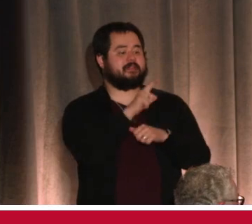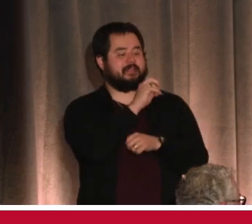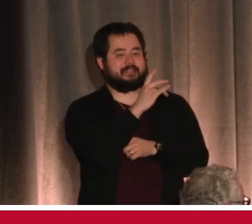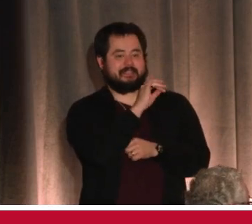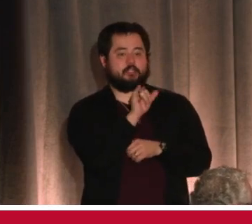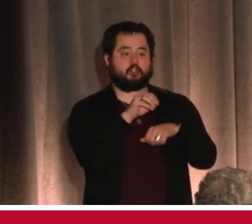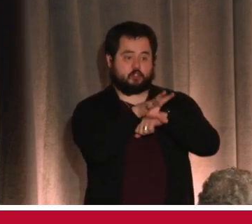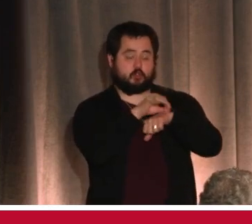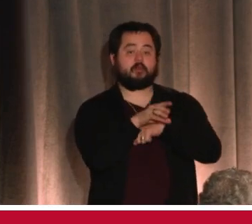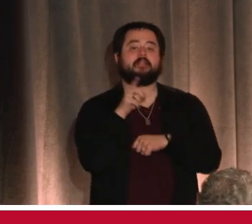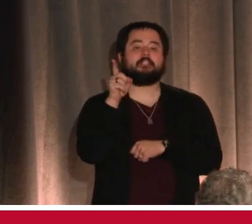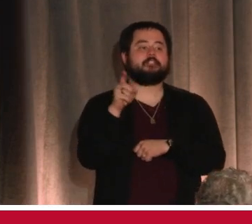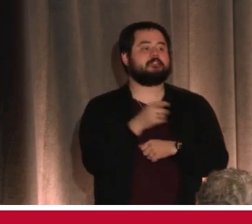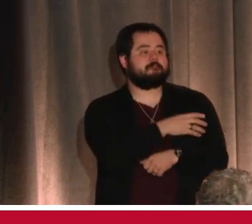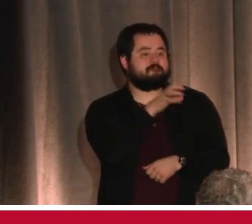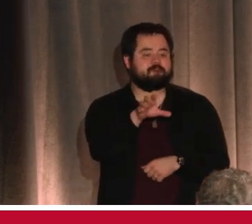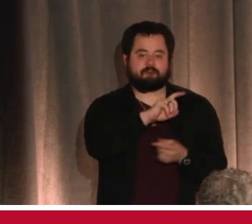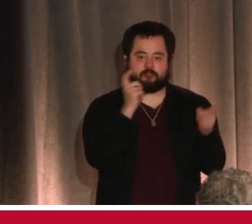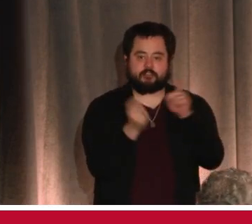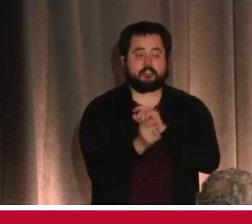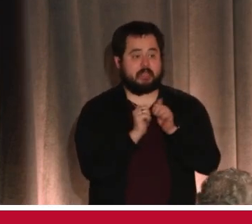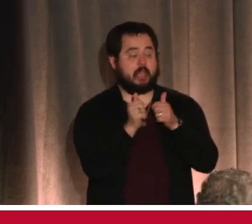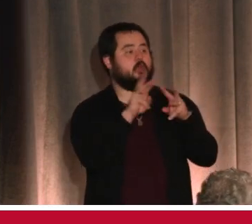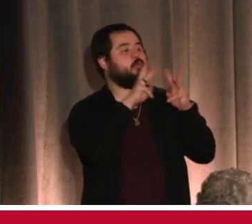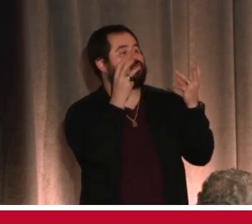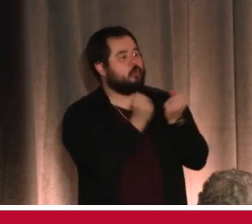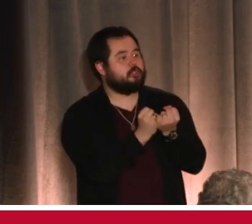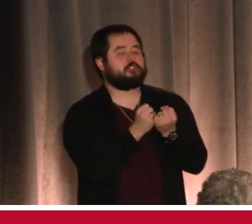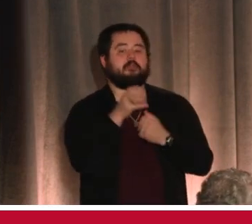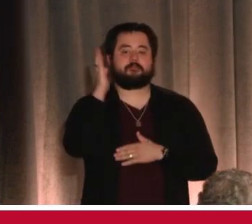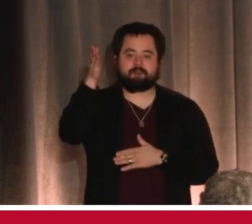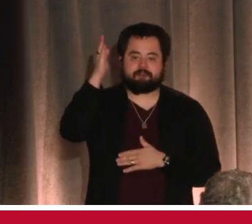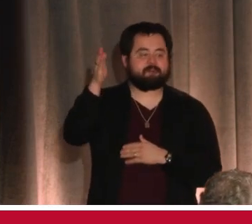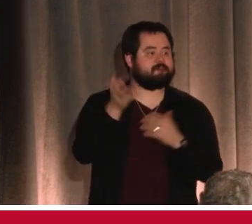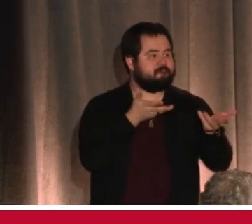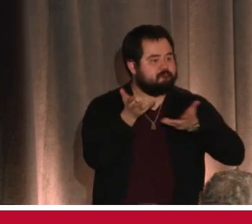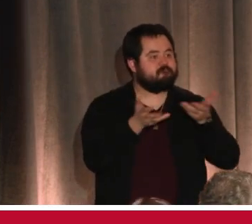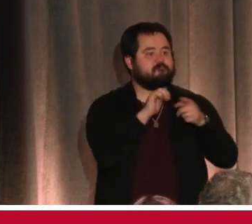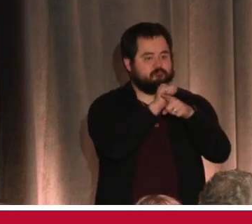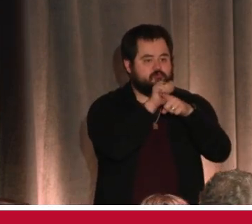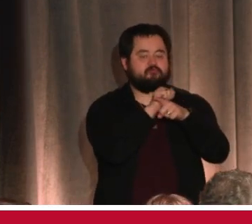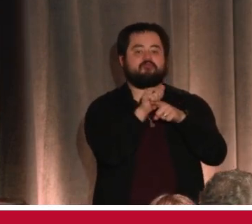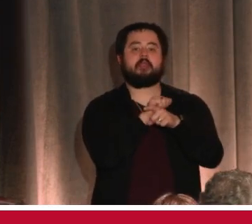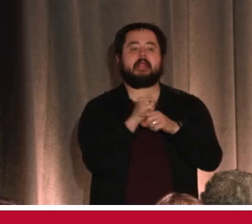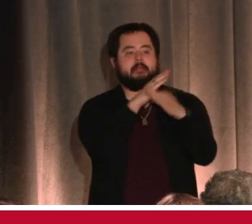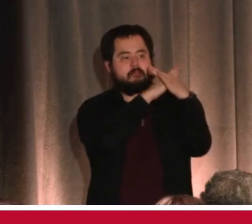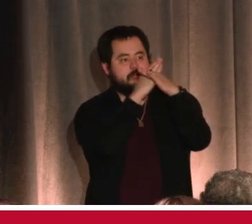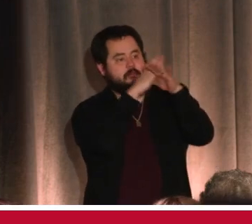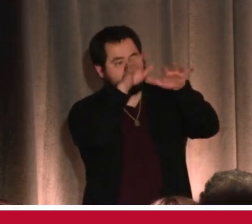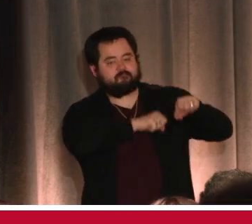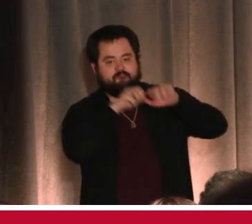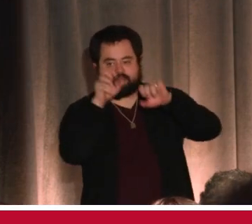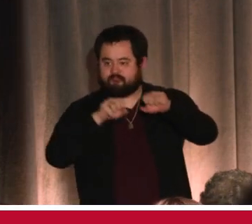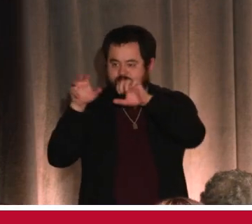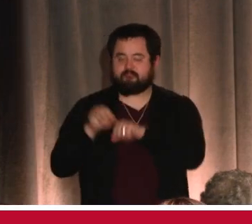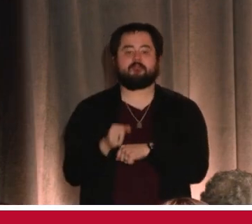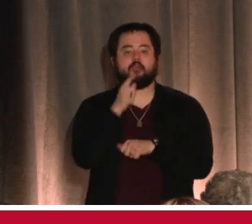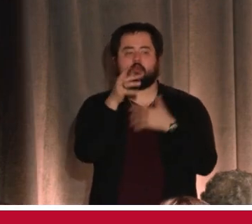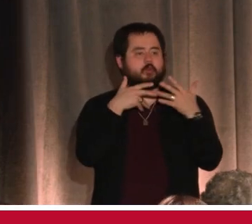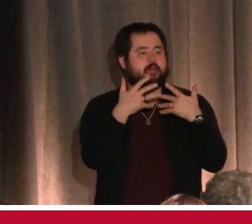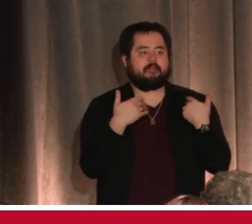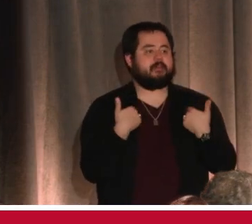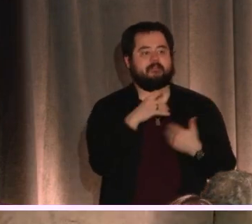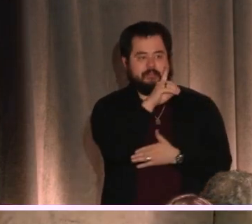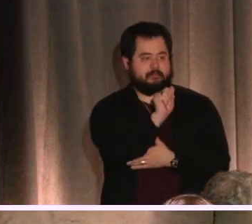Michelle empowers change through workshops, speaking engagements, and interactive training focusing on breaking down barriers for people with disabilities.